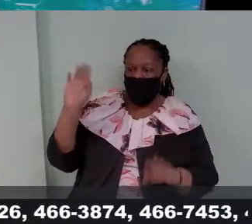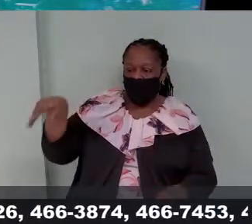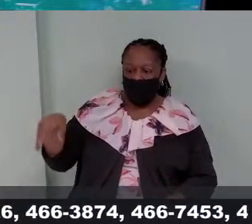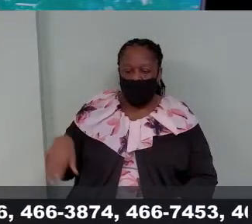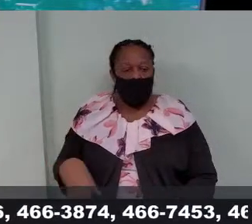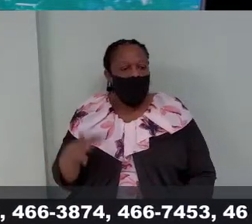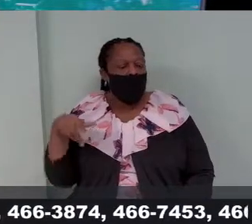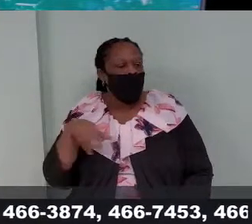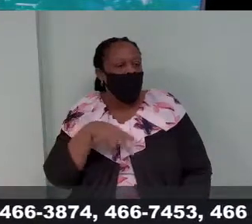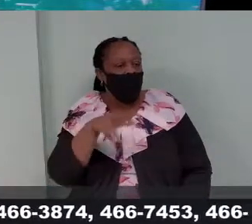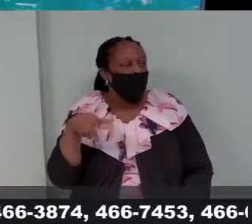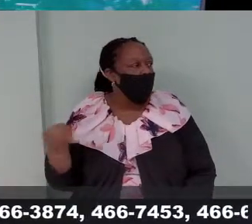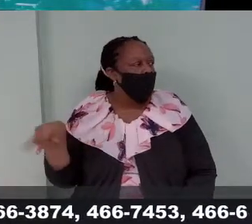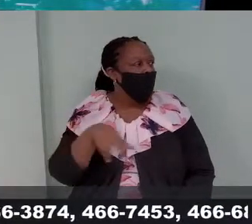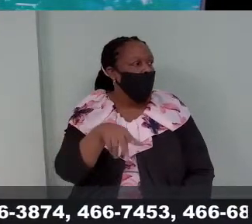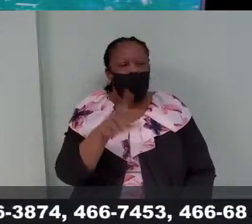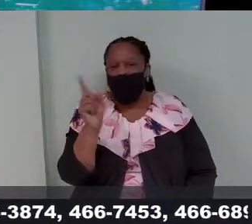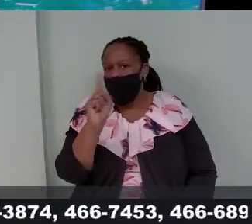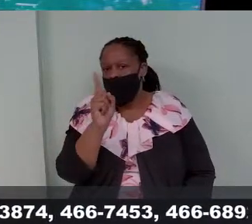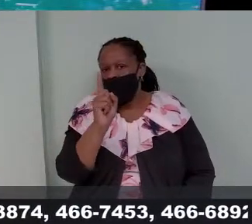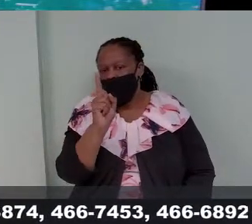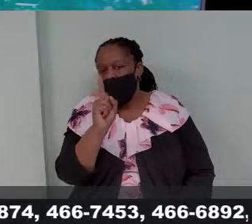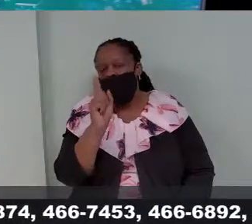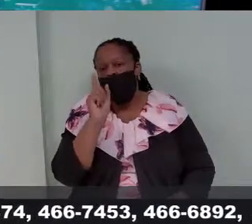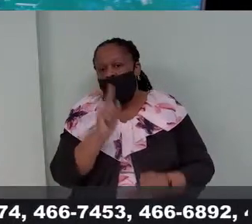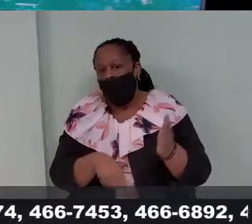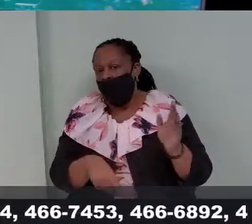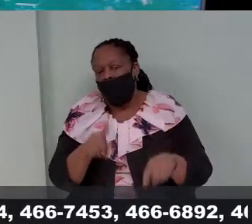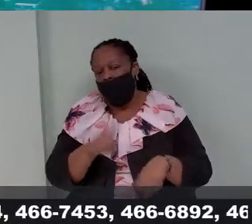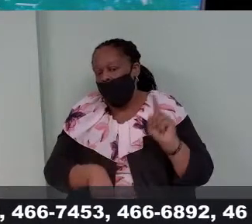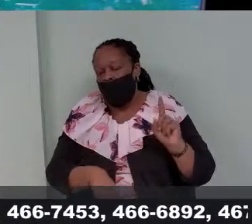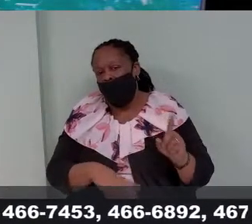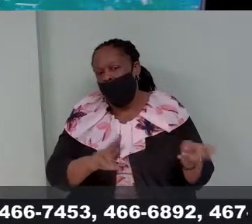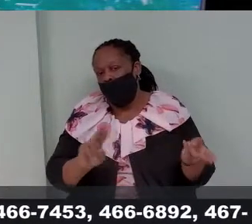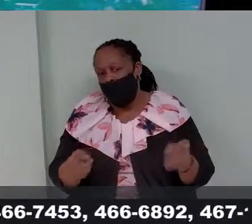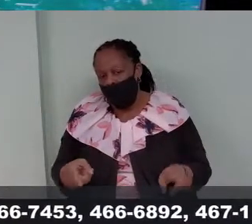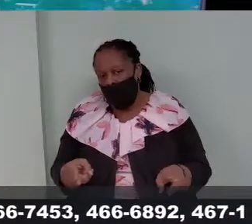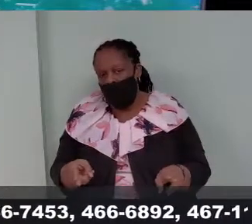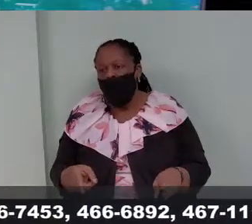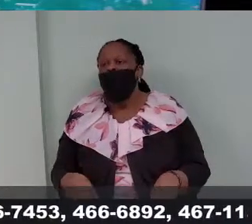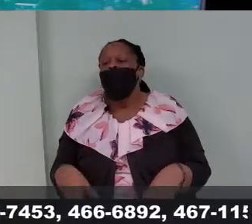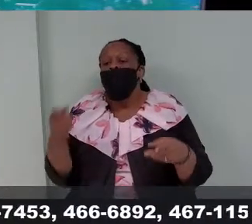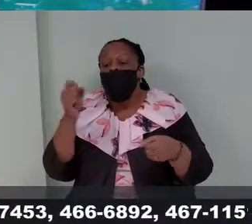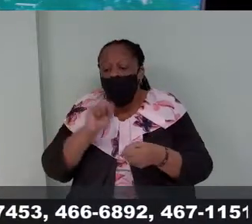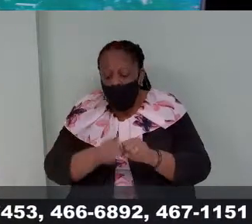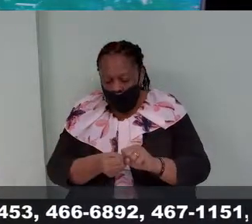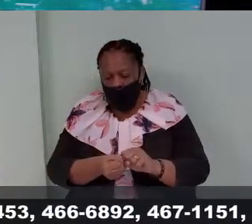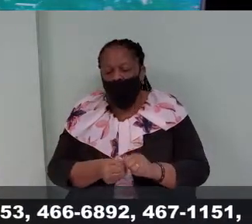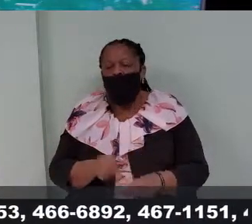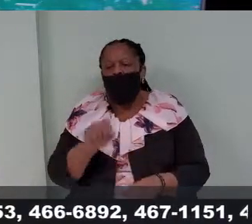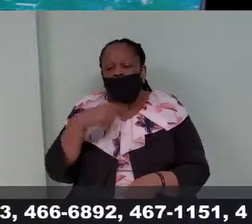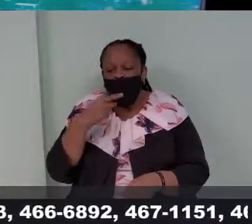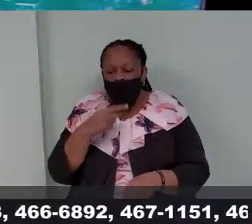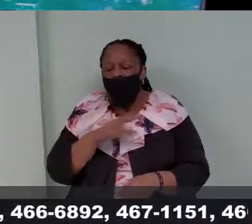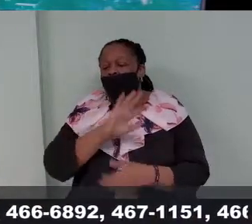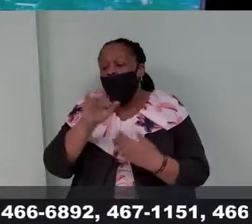present, I think that the adequate space is there, and we will continue to look for more space in order for us to